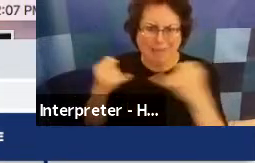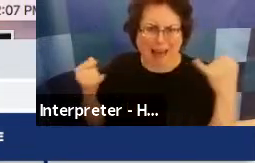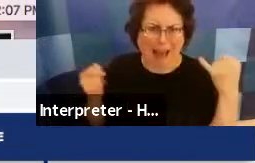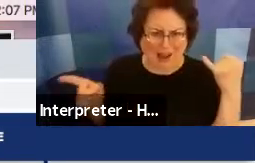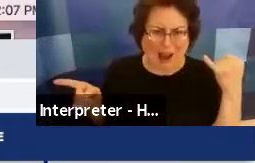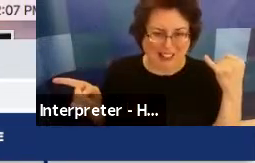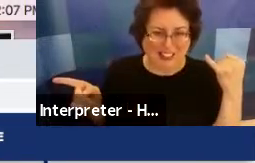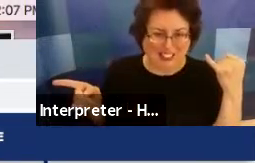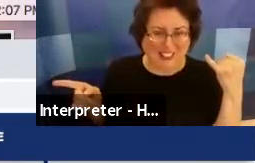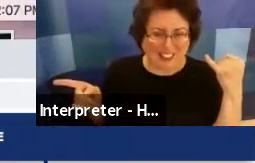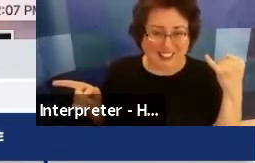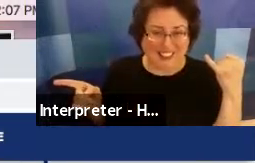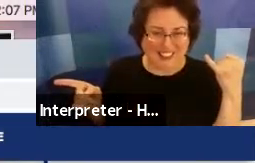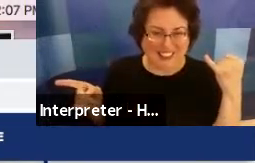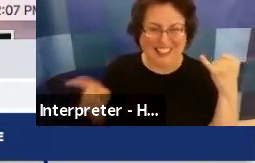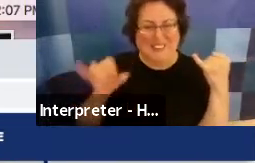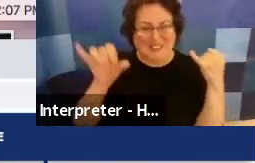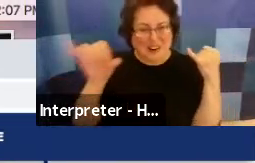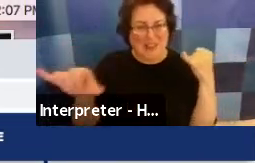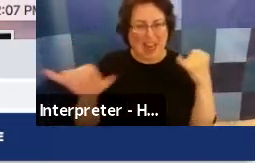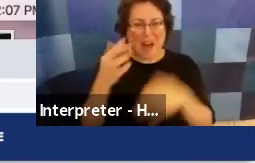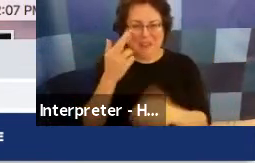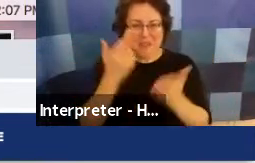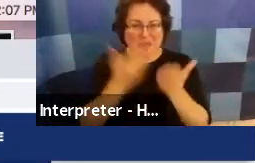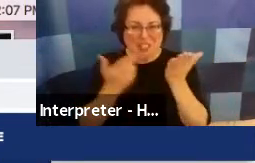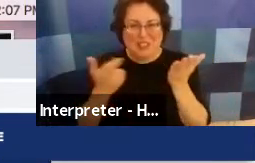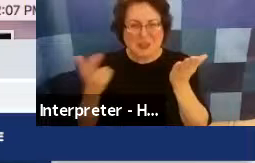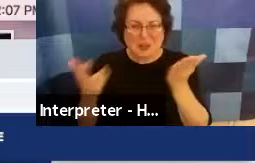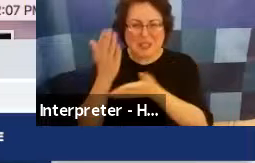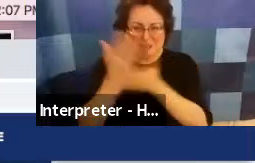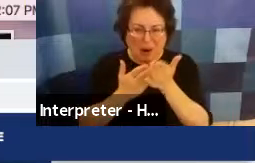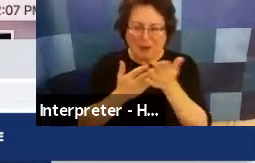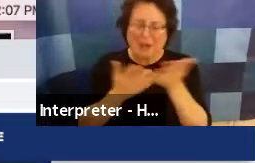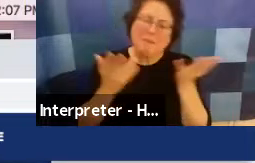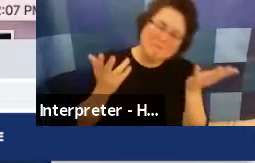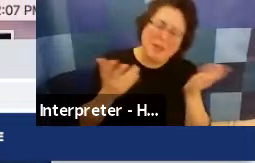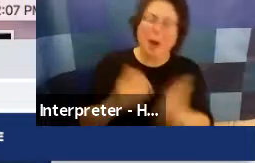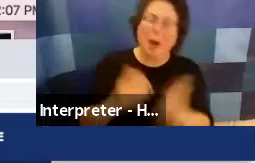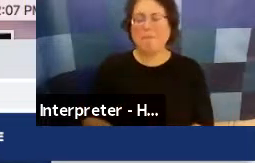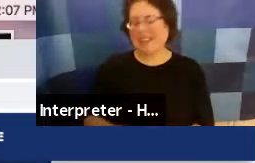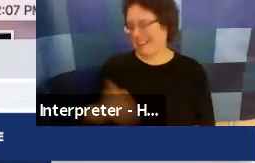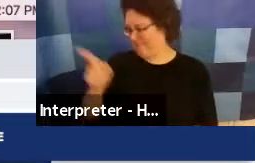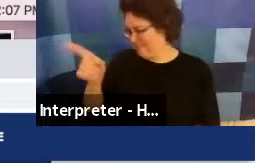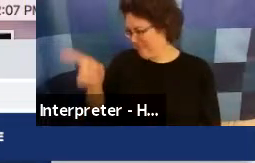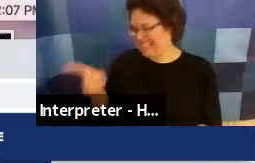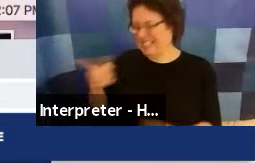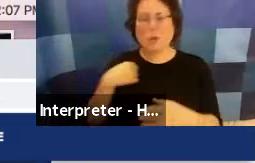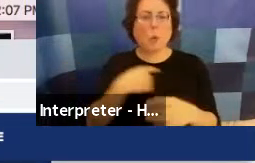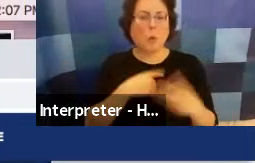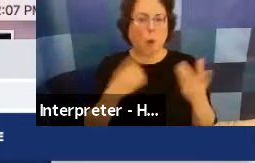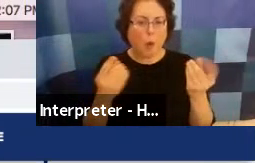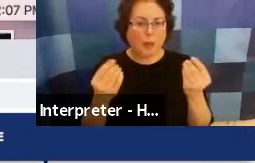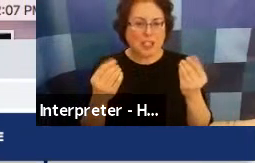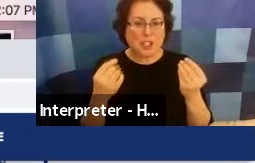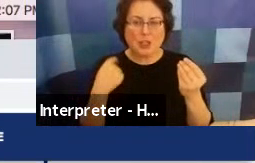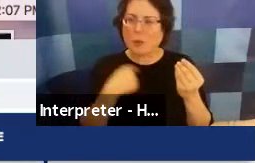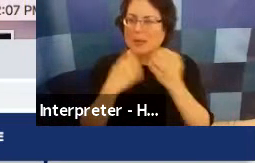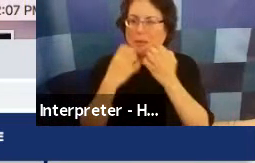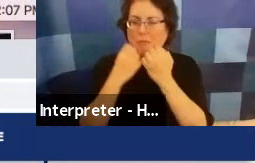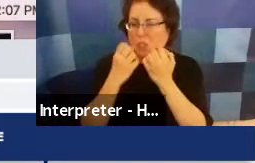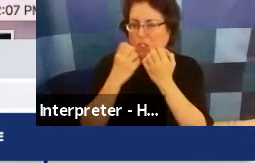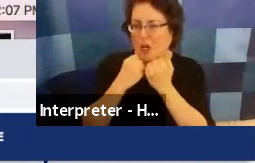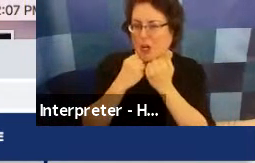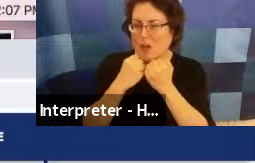on in that historic resources section. So here's what we do. We preserve and share, we educate,